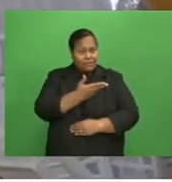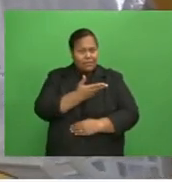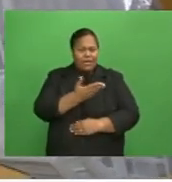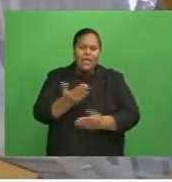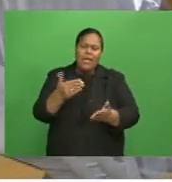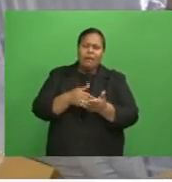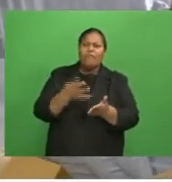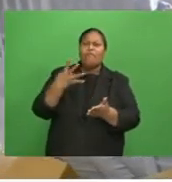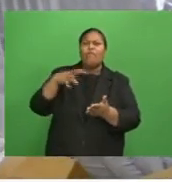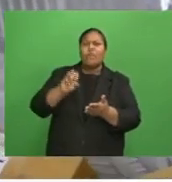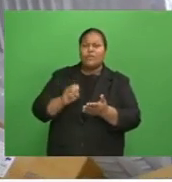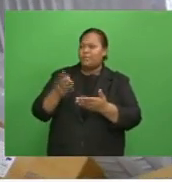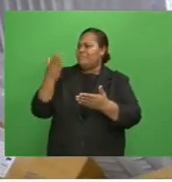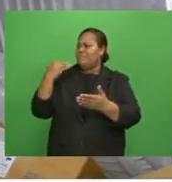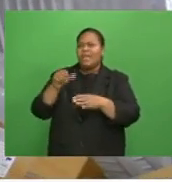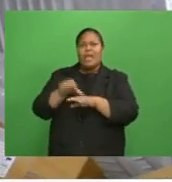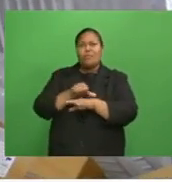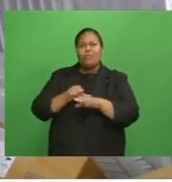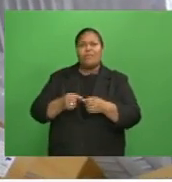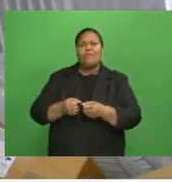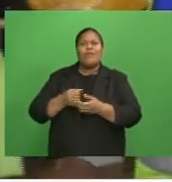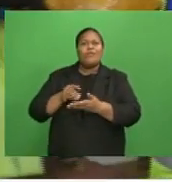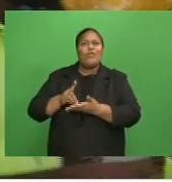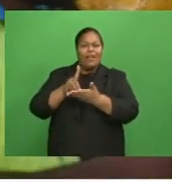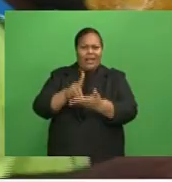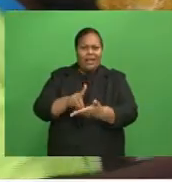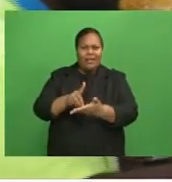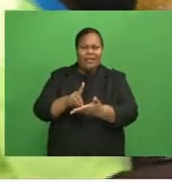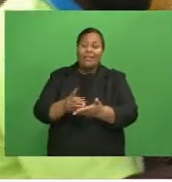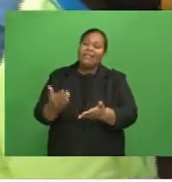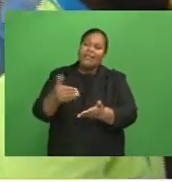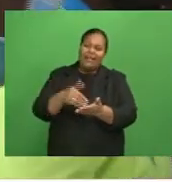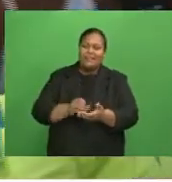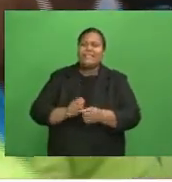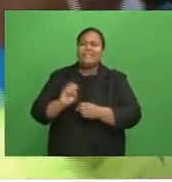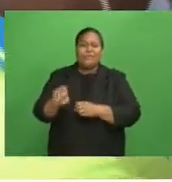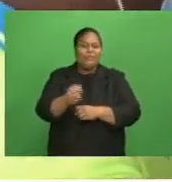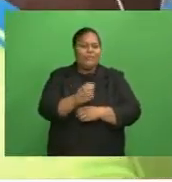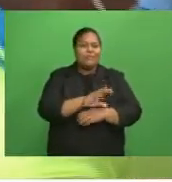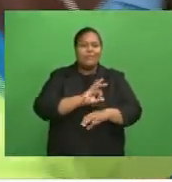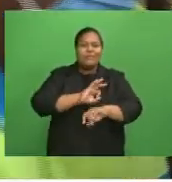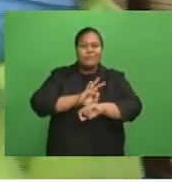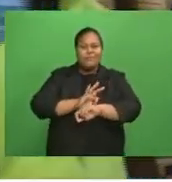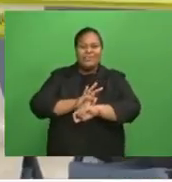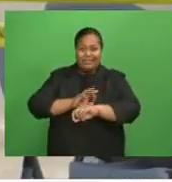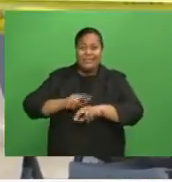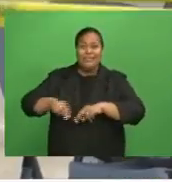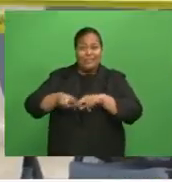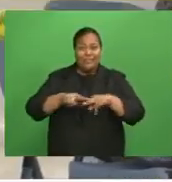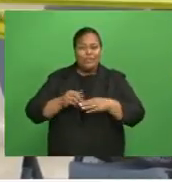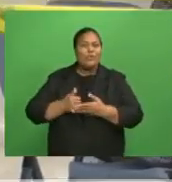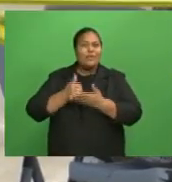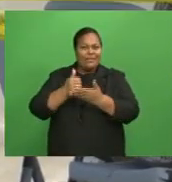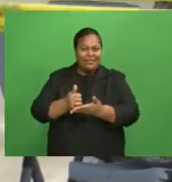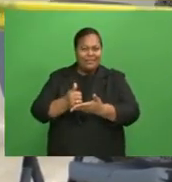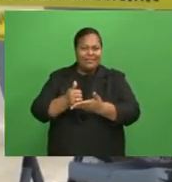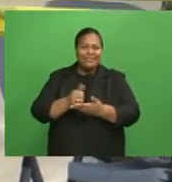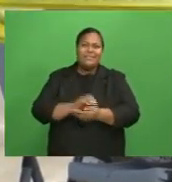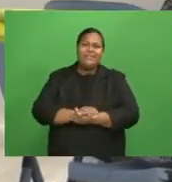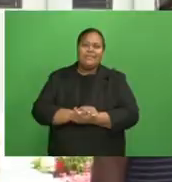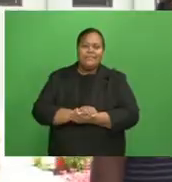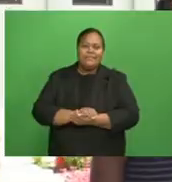donated in April and will be distributed to divisional hospitals to assist in keeping Fijians healthy. Chosai